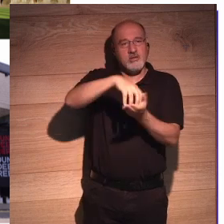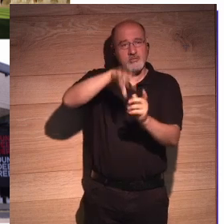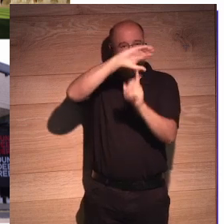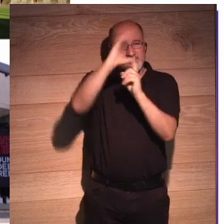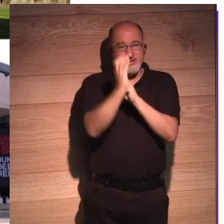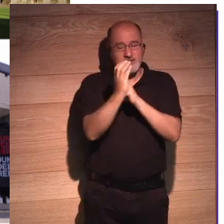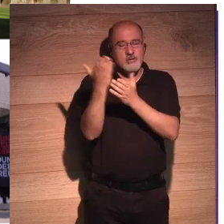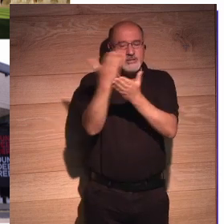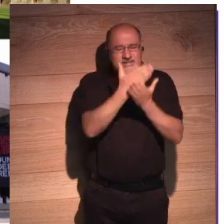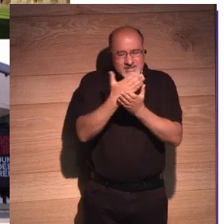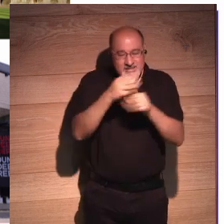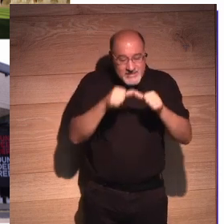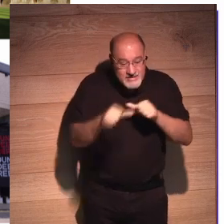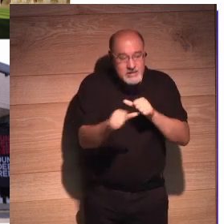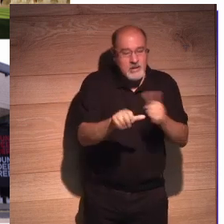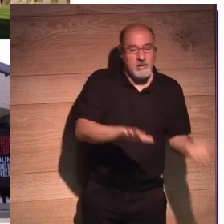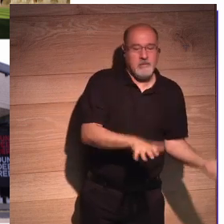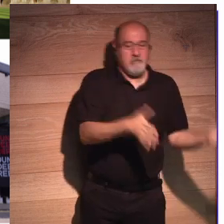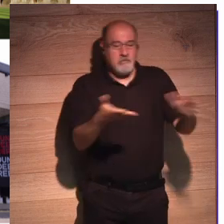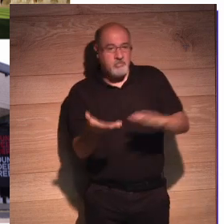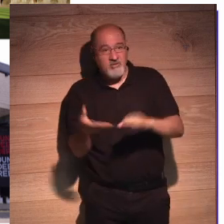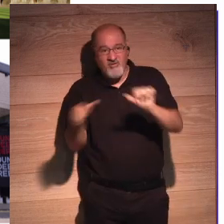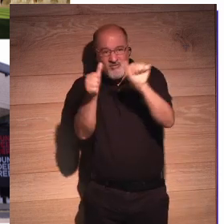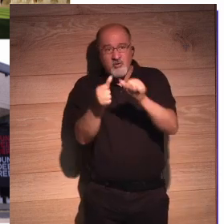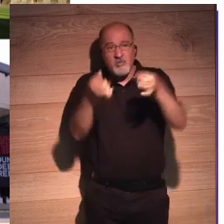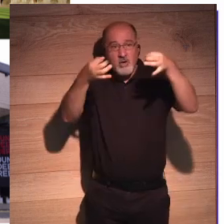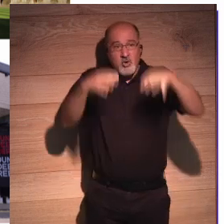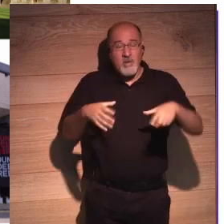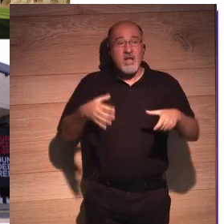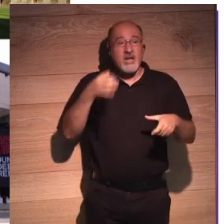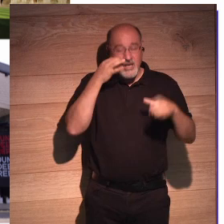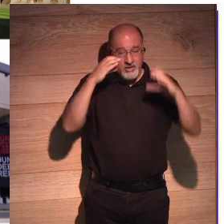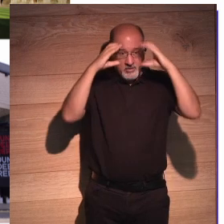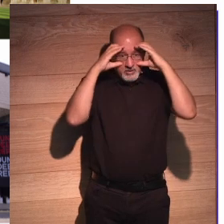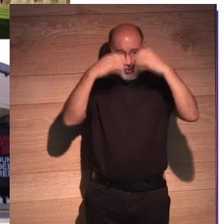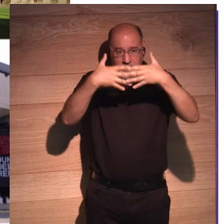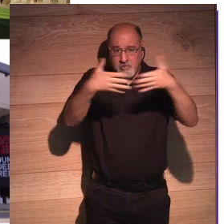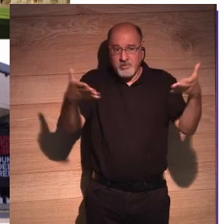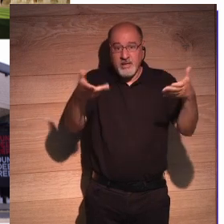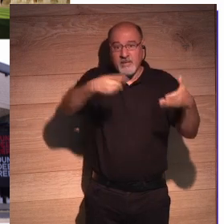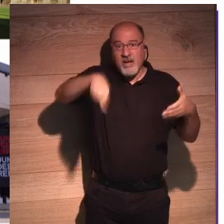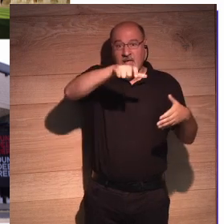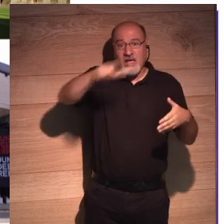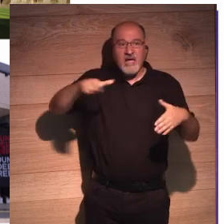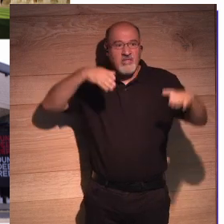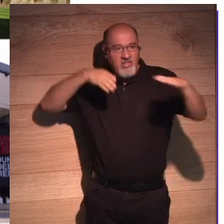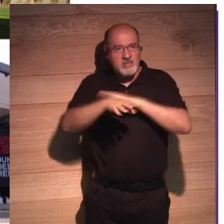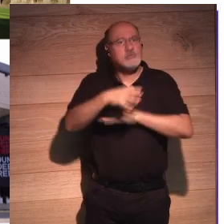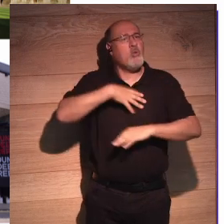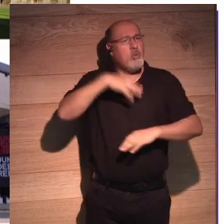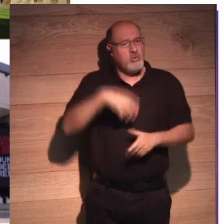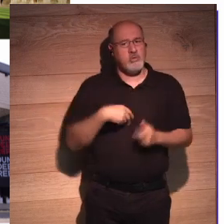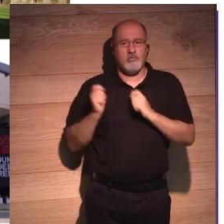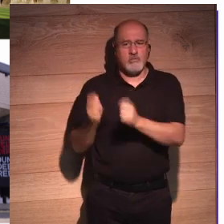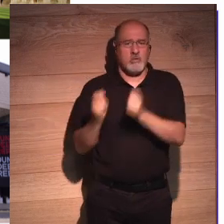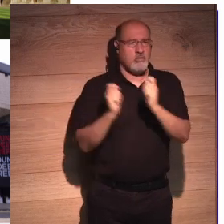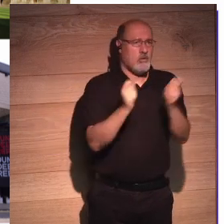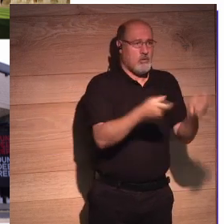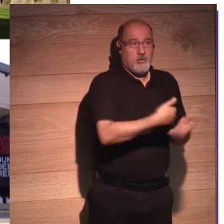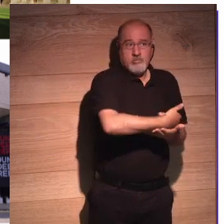normalised. So something that people might do as part of an evening out, that they might do with their friends or family. We went to just